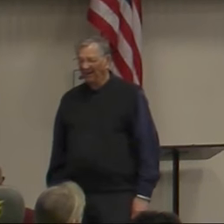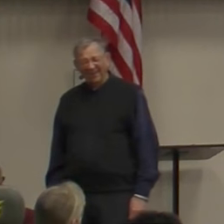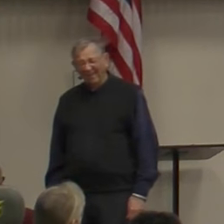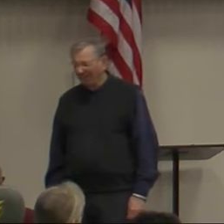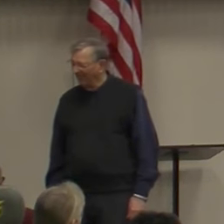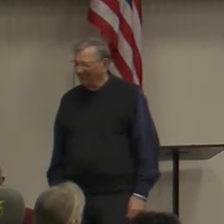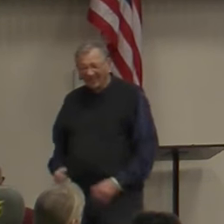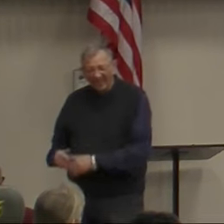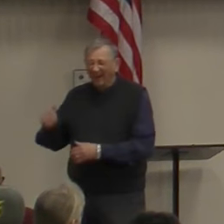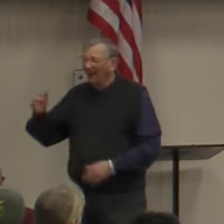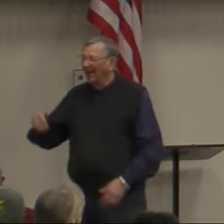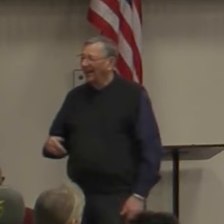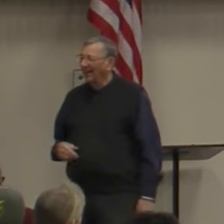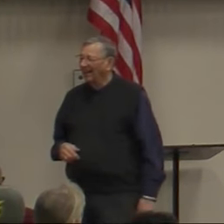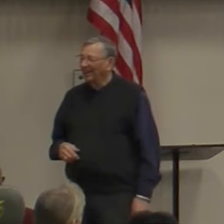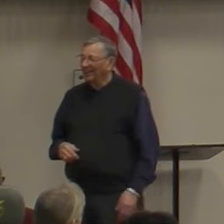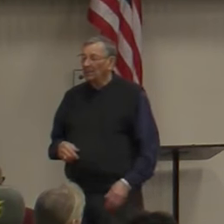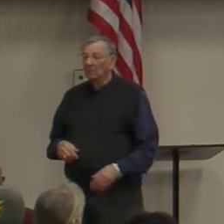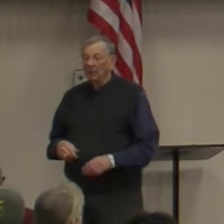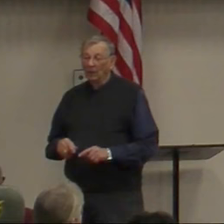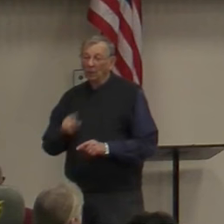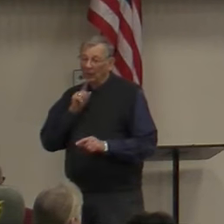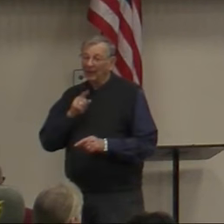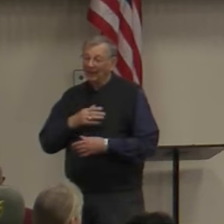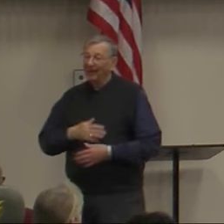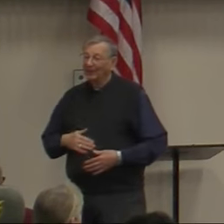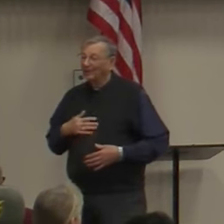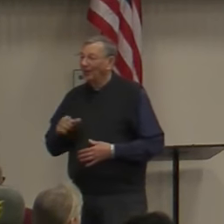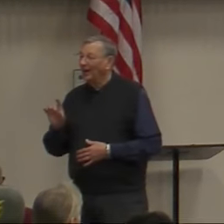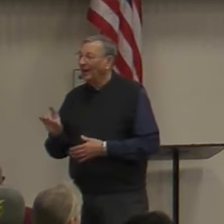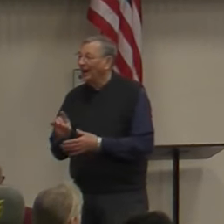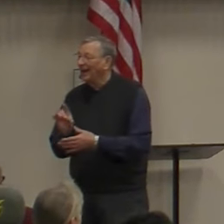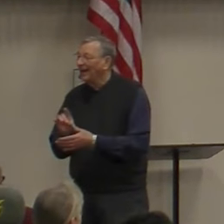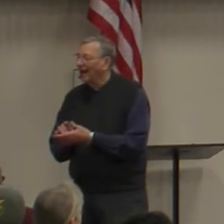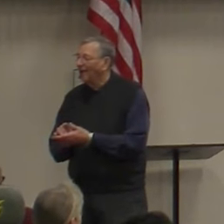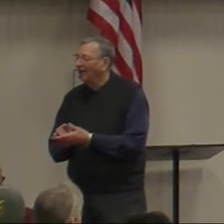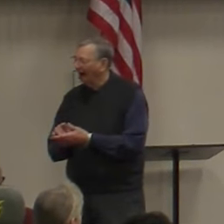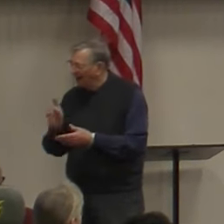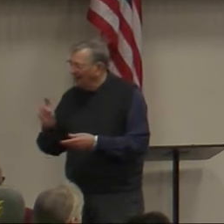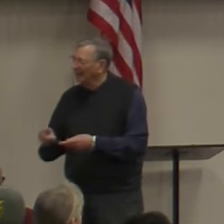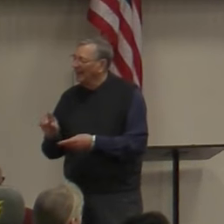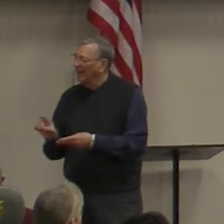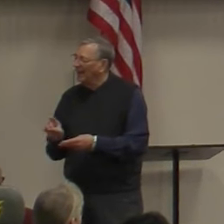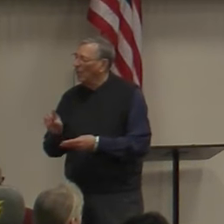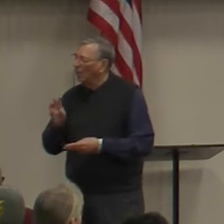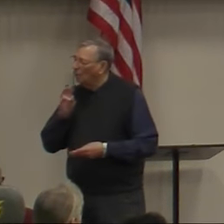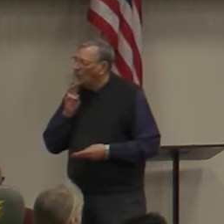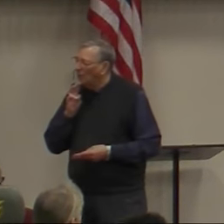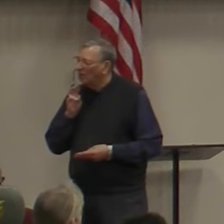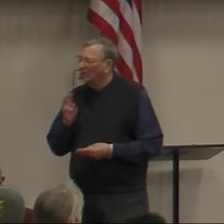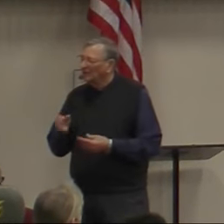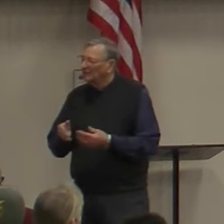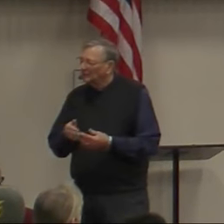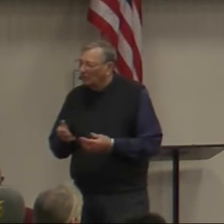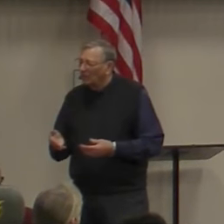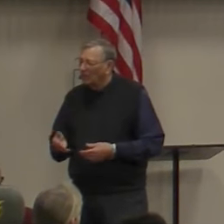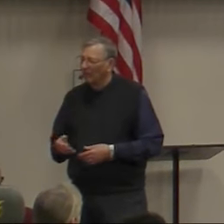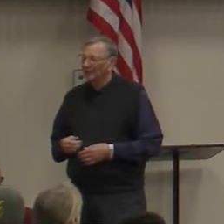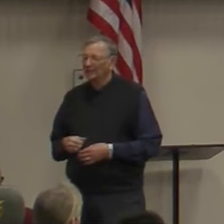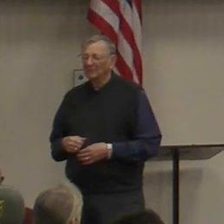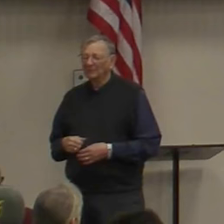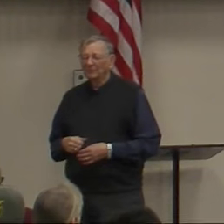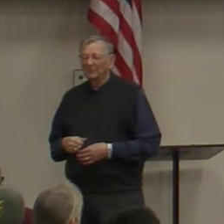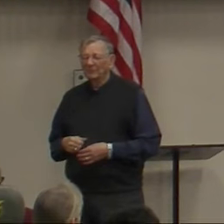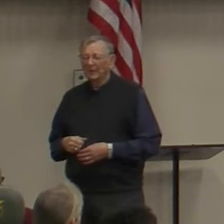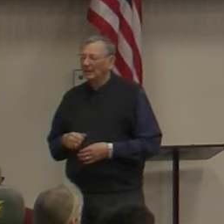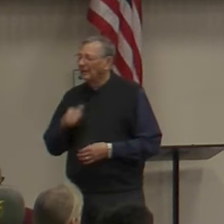excessive. Turns out it's really very enjoyable. He told me all sorts of things I needed, and what was amazing is they were all simple things